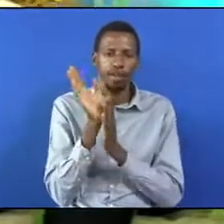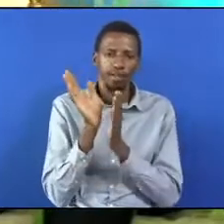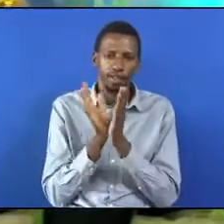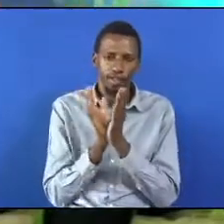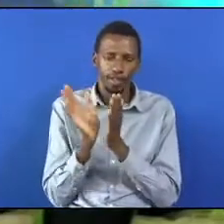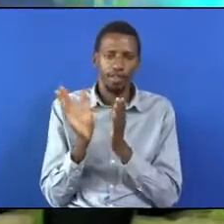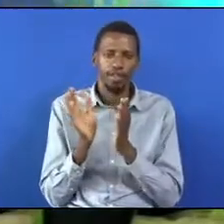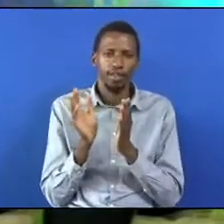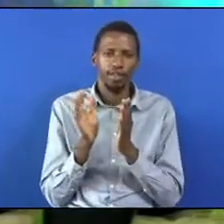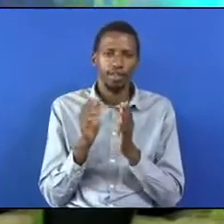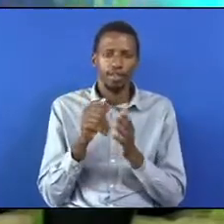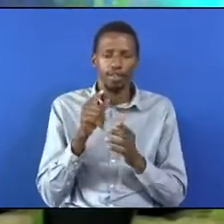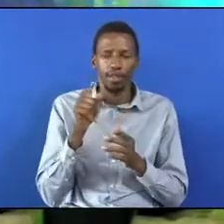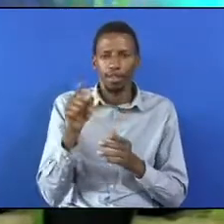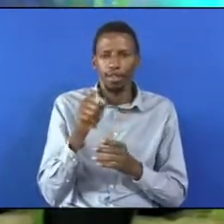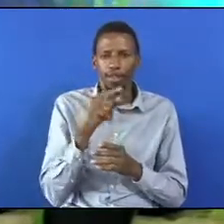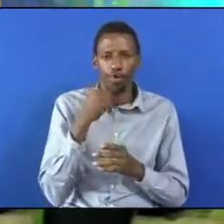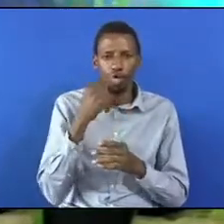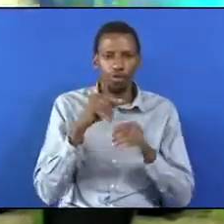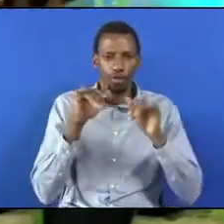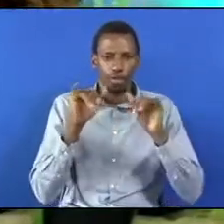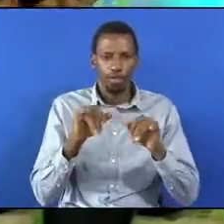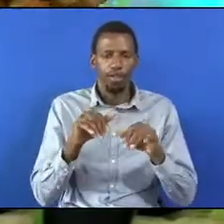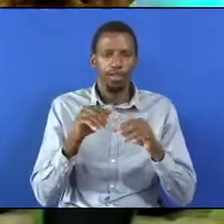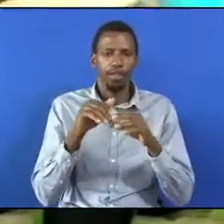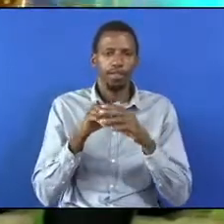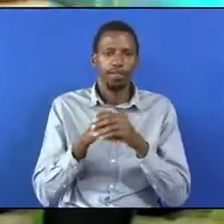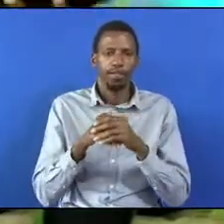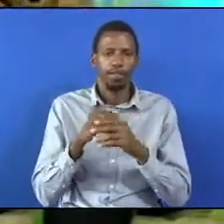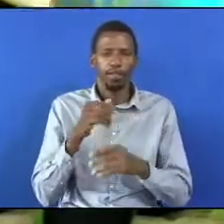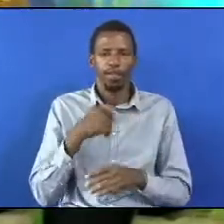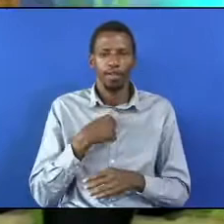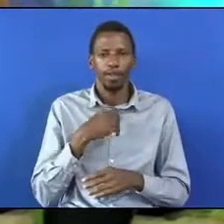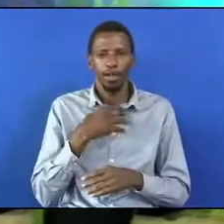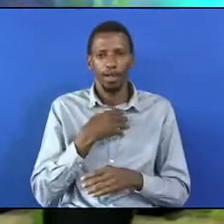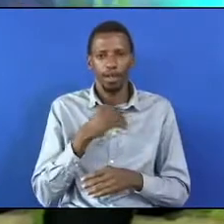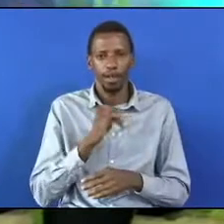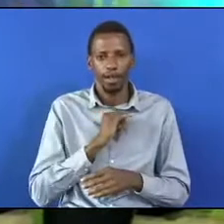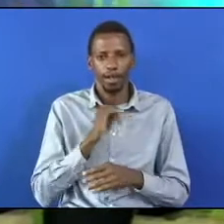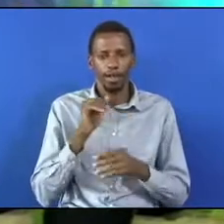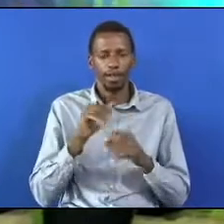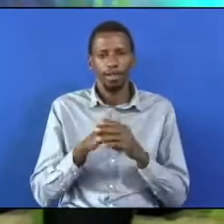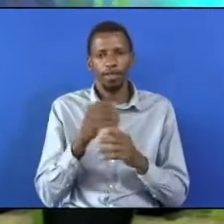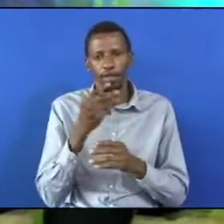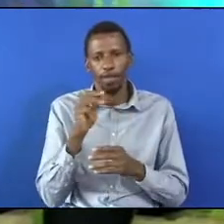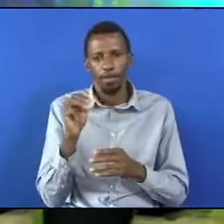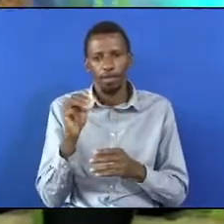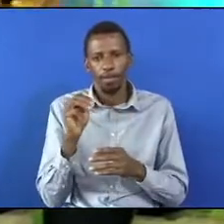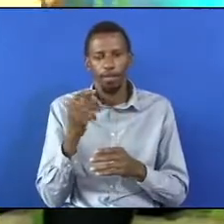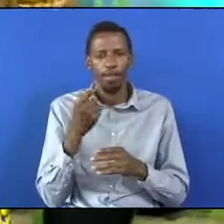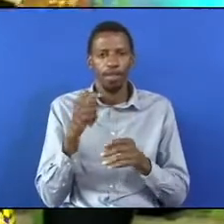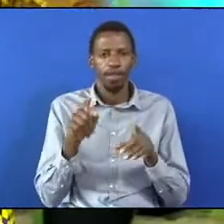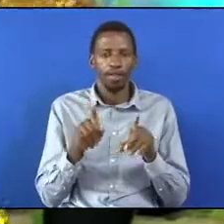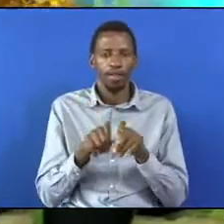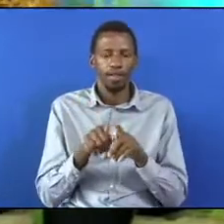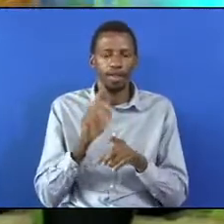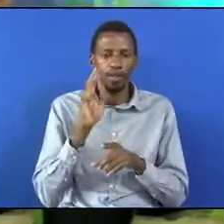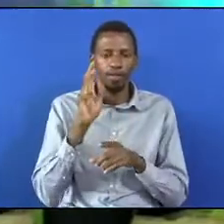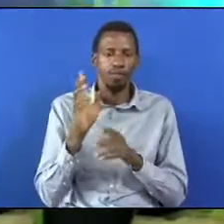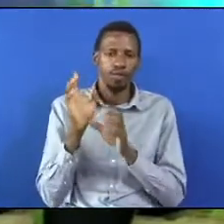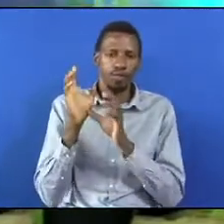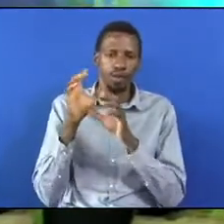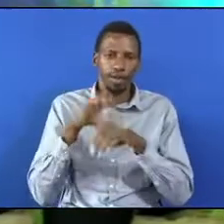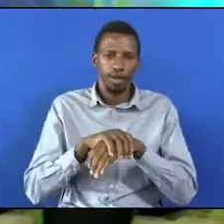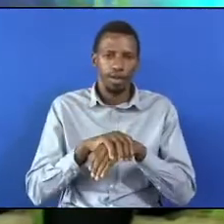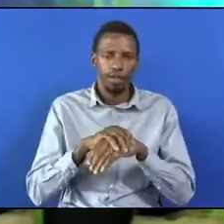the branches. He that abideth in me and I in them, the same will